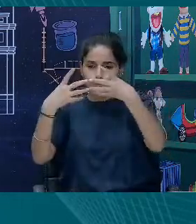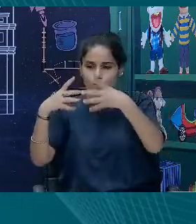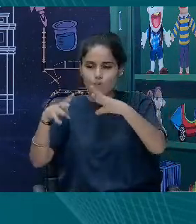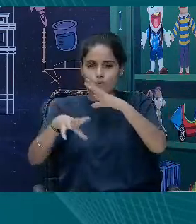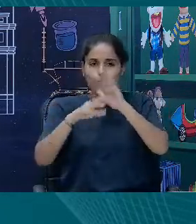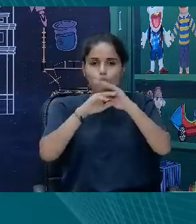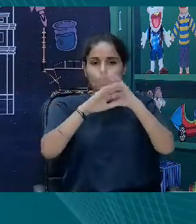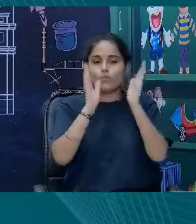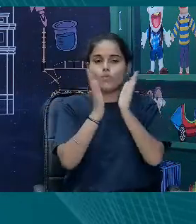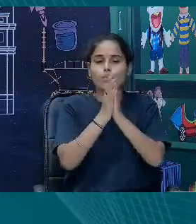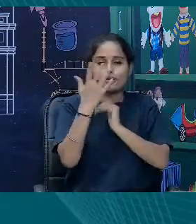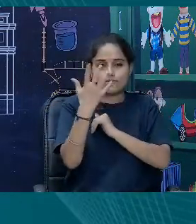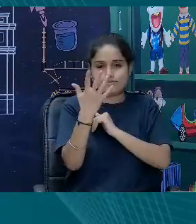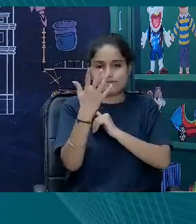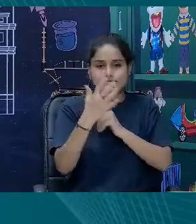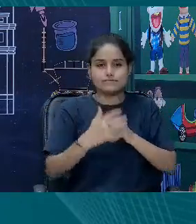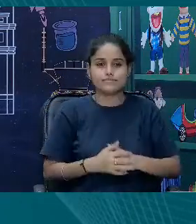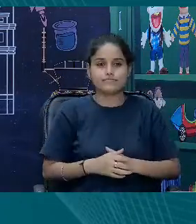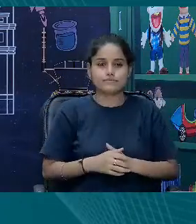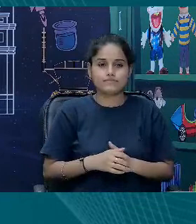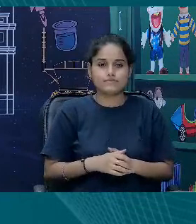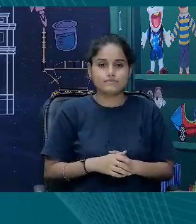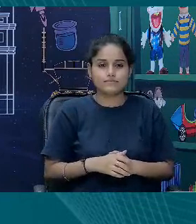5 little windows.